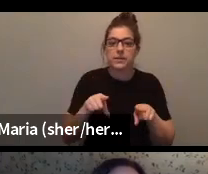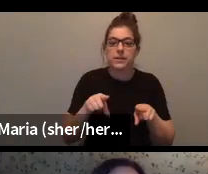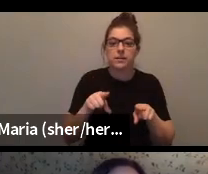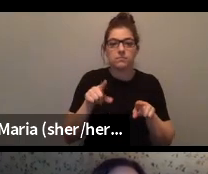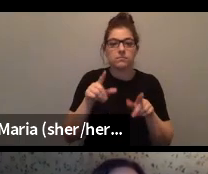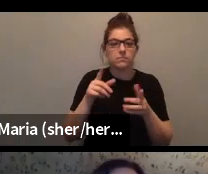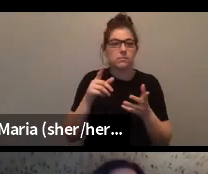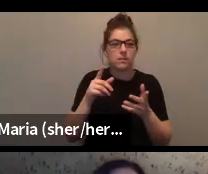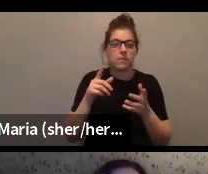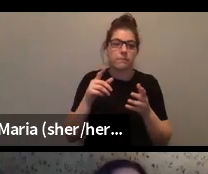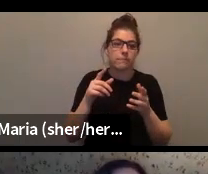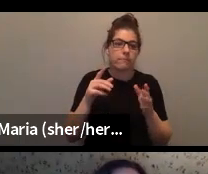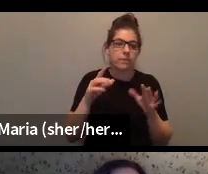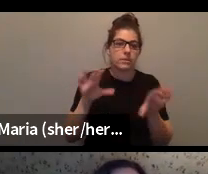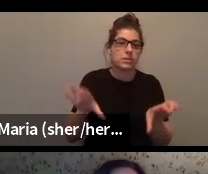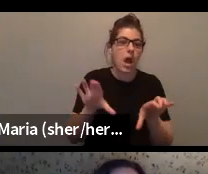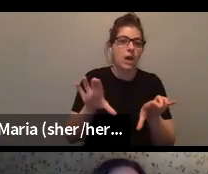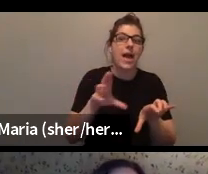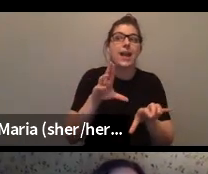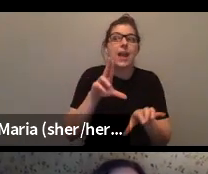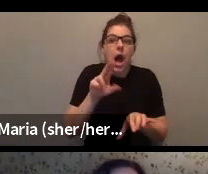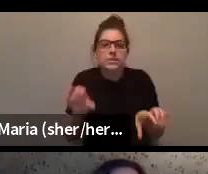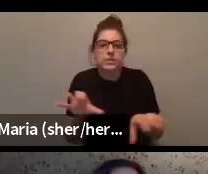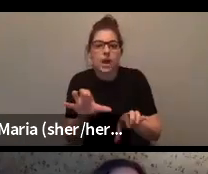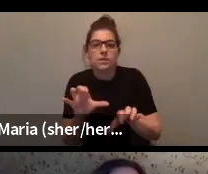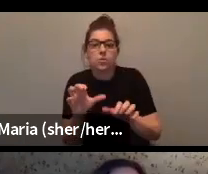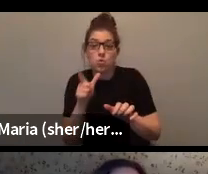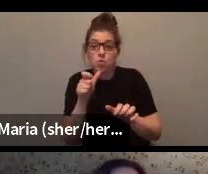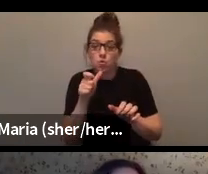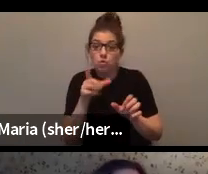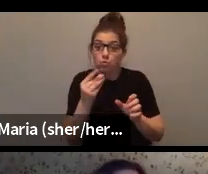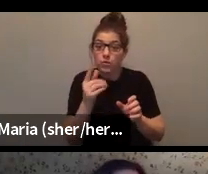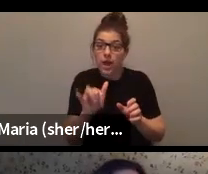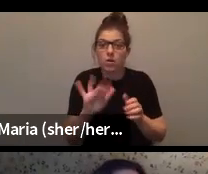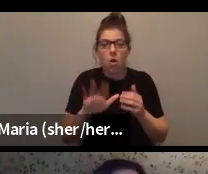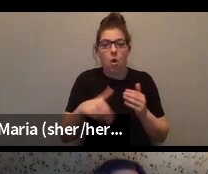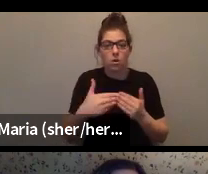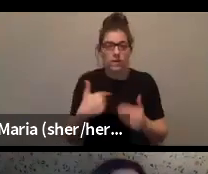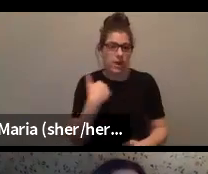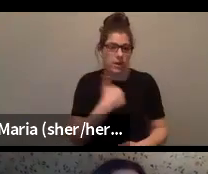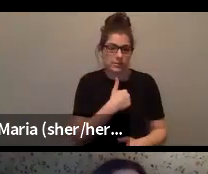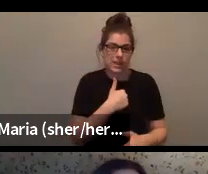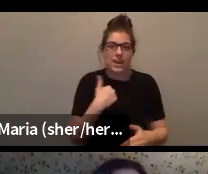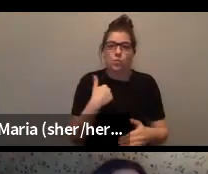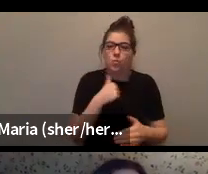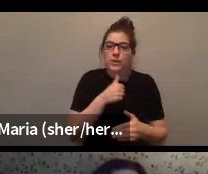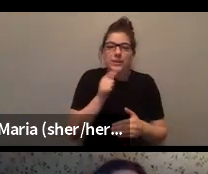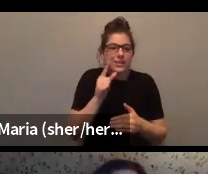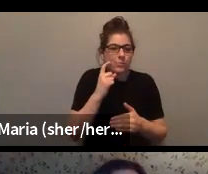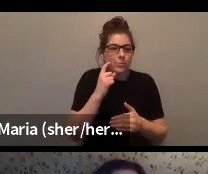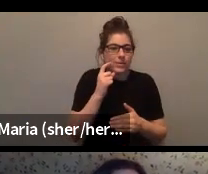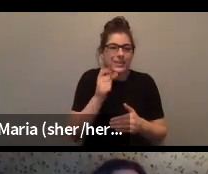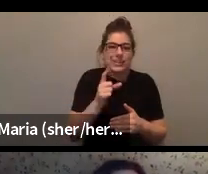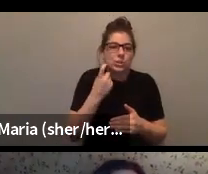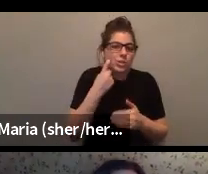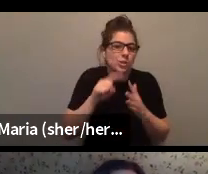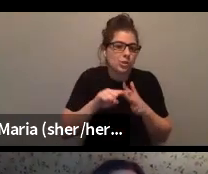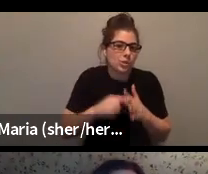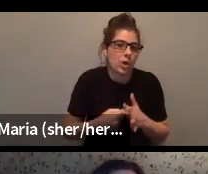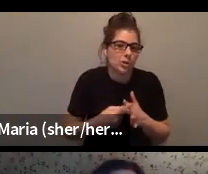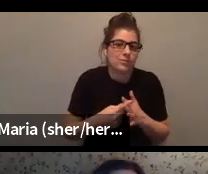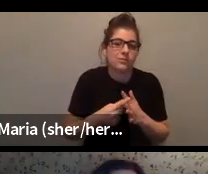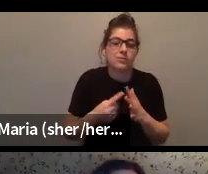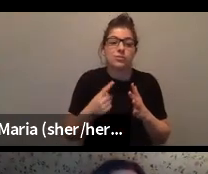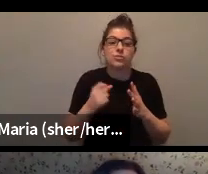it? Us, all of us. And we didn't just start. That's certainly the case. So the invitation now